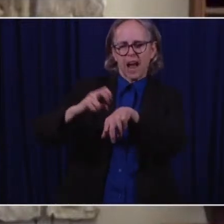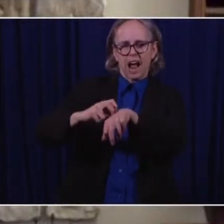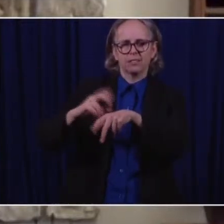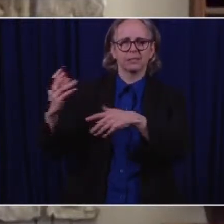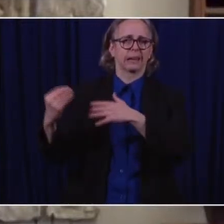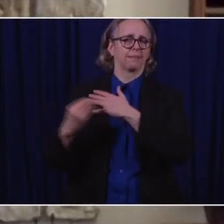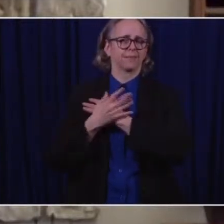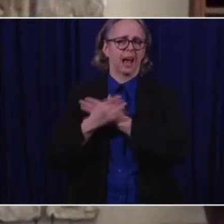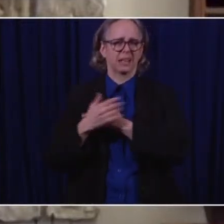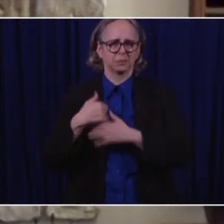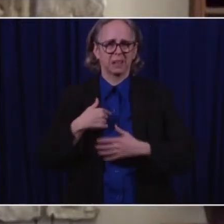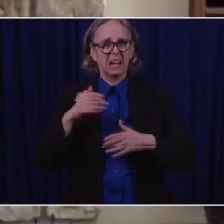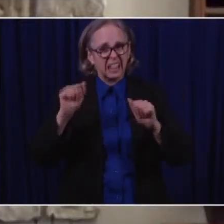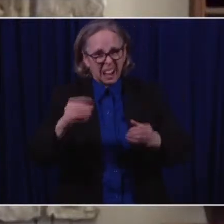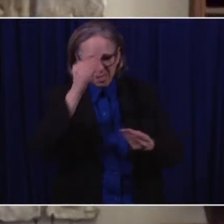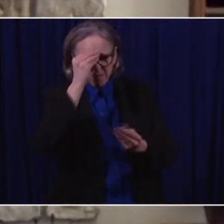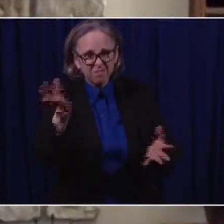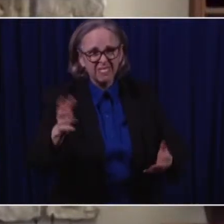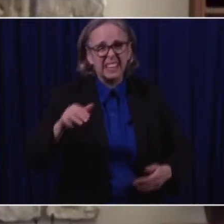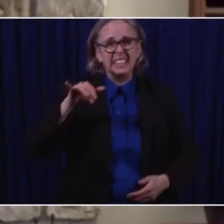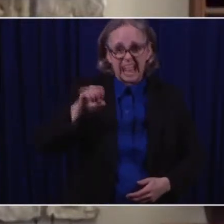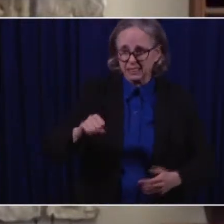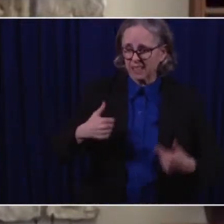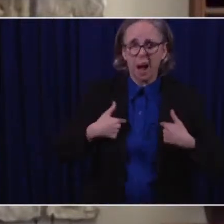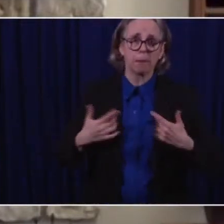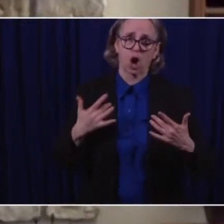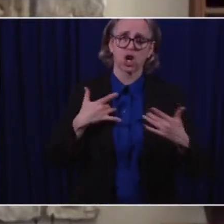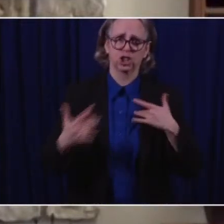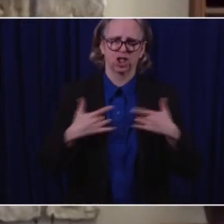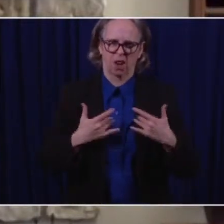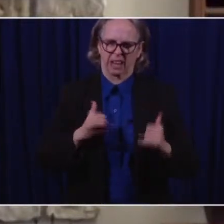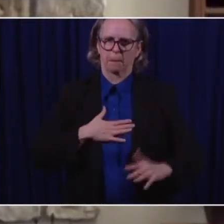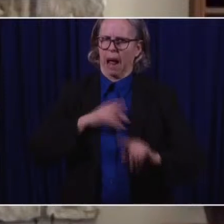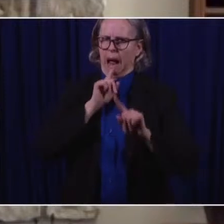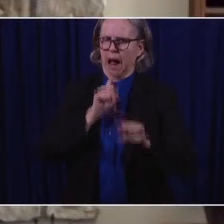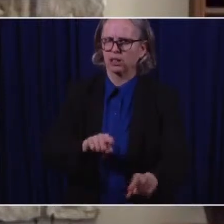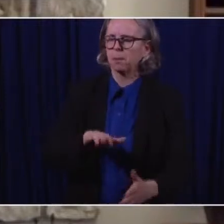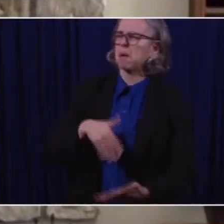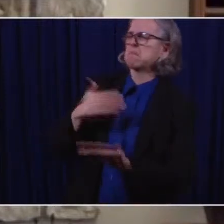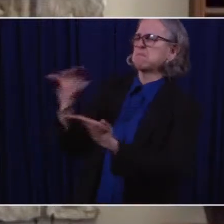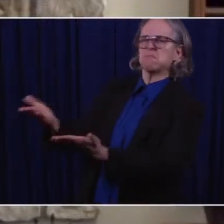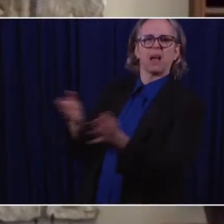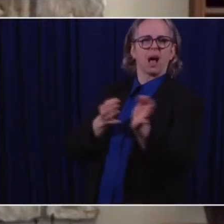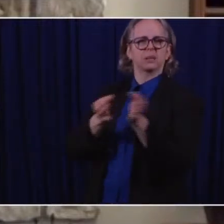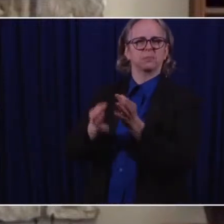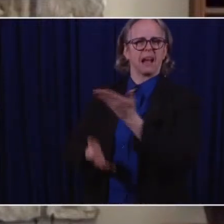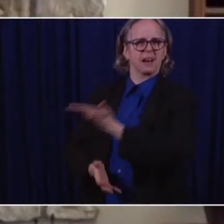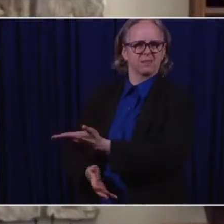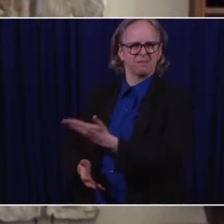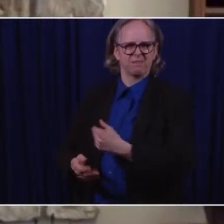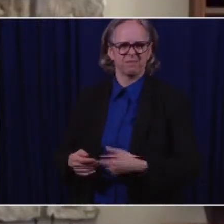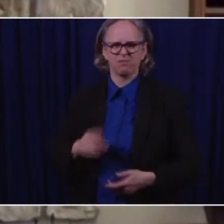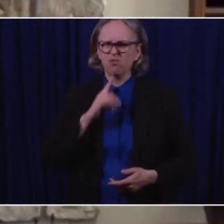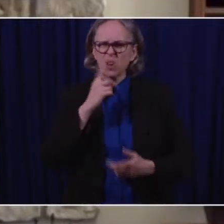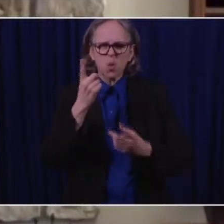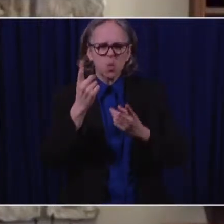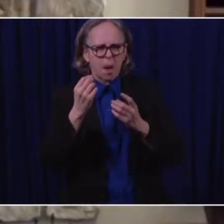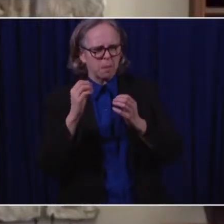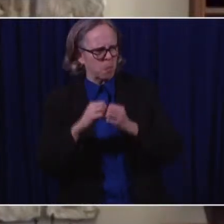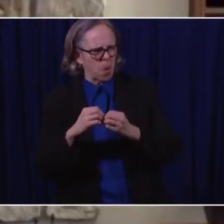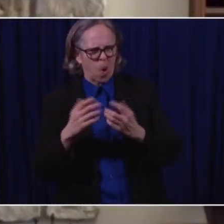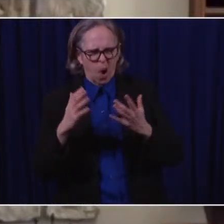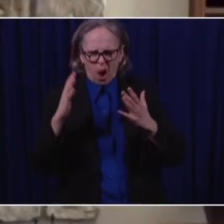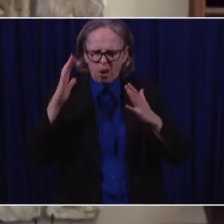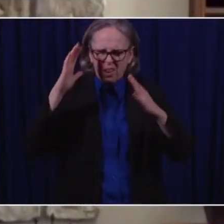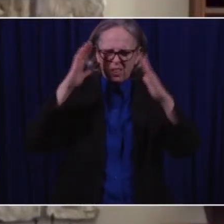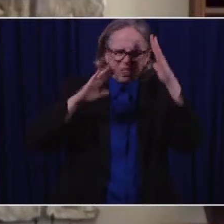it. And, you know, it's, again, if anyone needs a reason to continue to wear a mask and to continue to be careful, this is